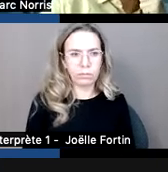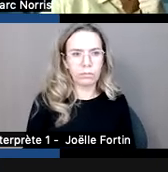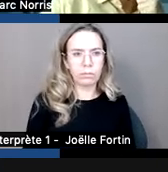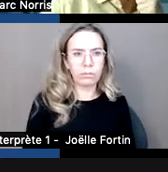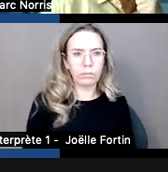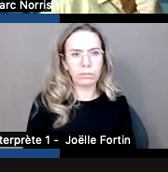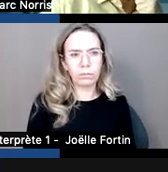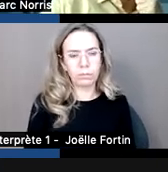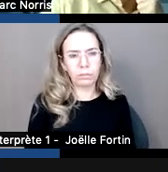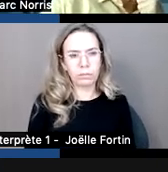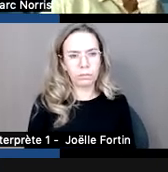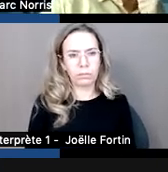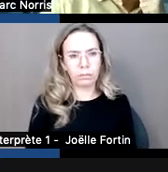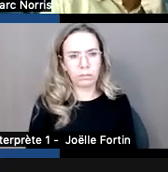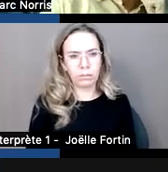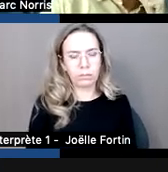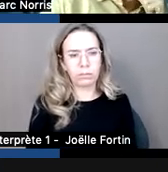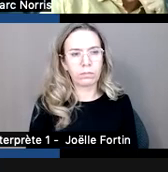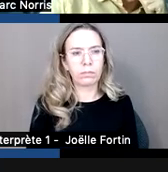already know the answer?